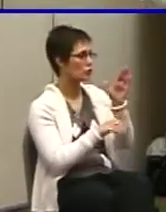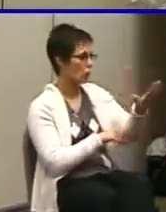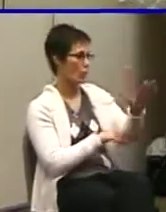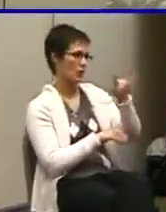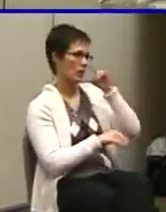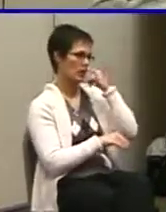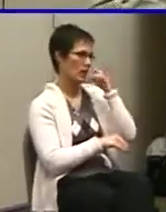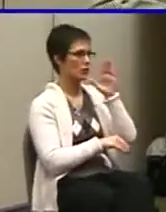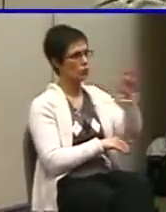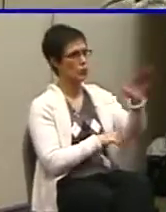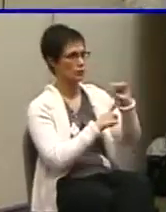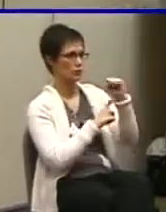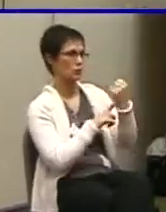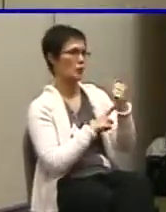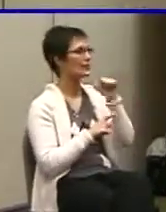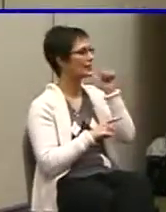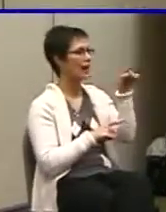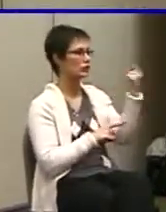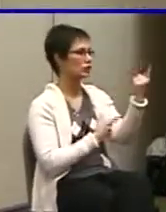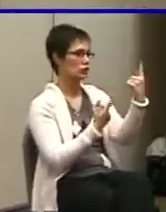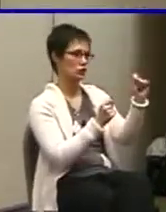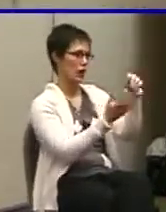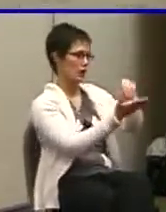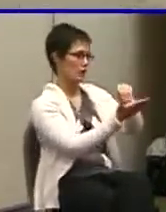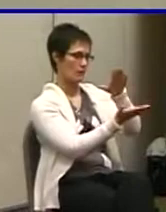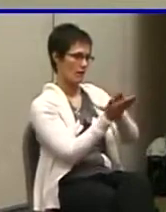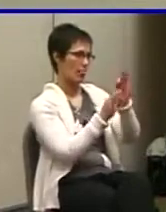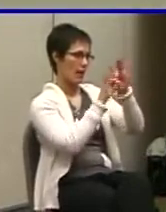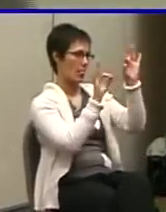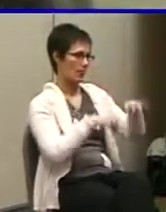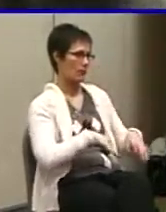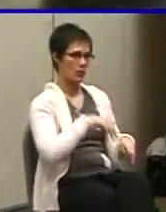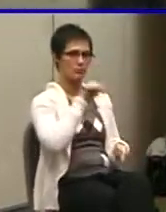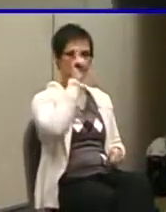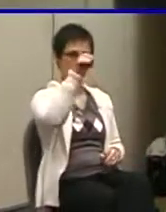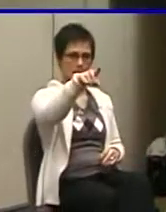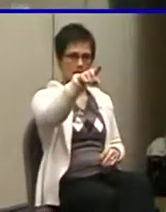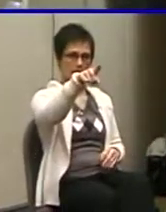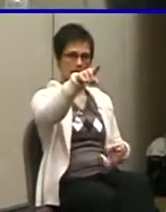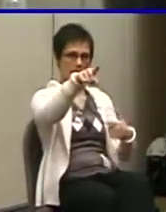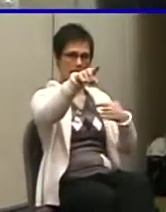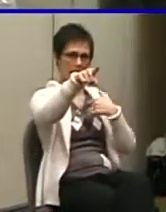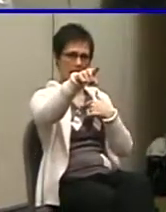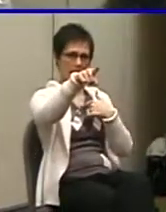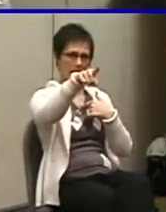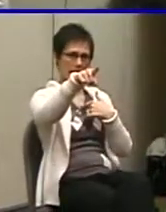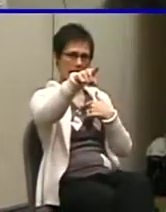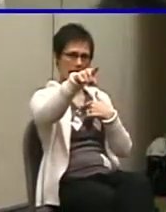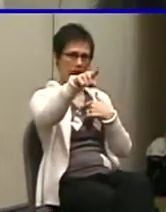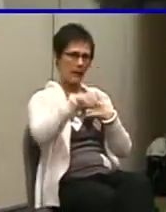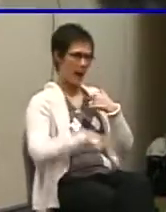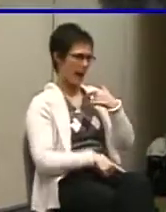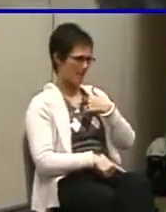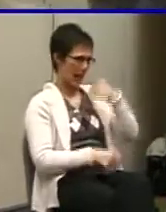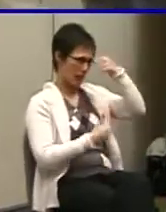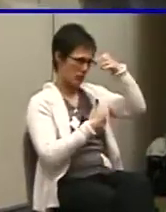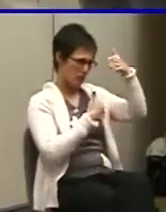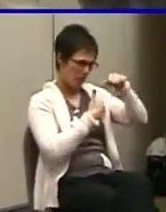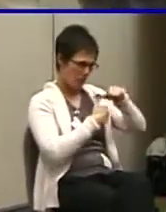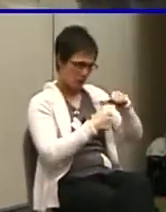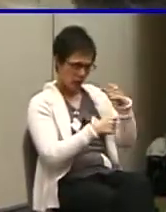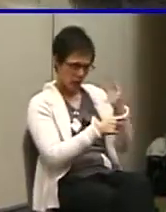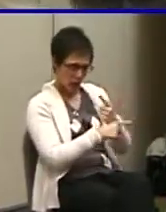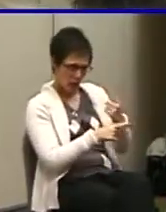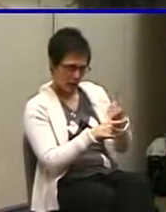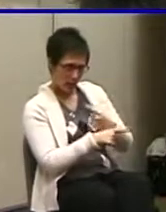trying to fill out the form. Am I remembering this incorrectly? Tell me how this applies. At one point I remember